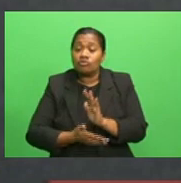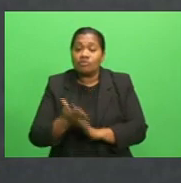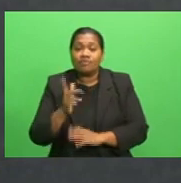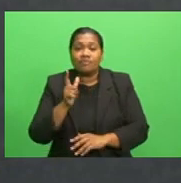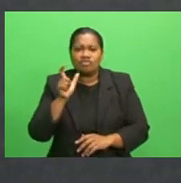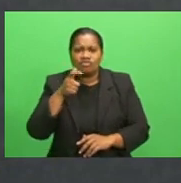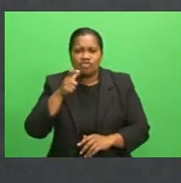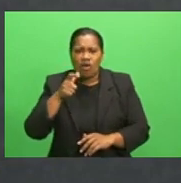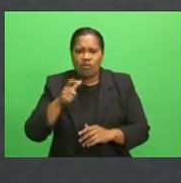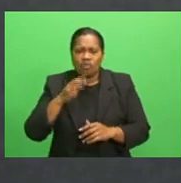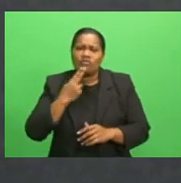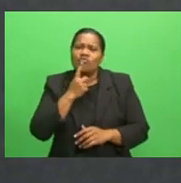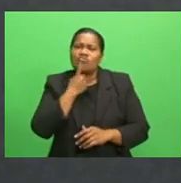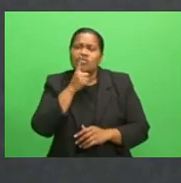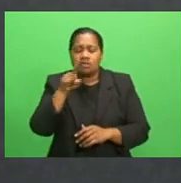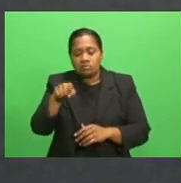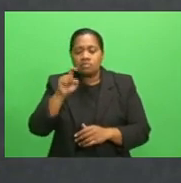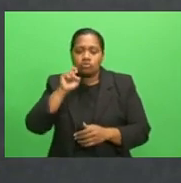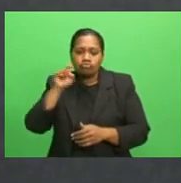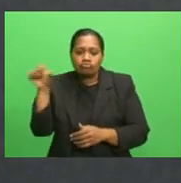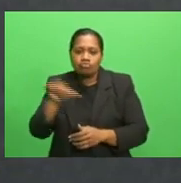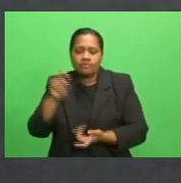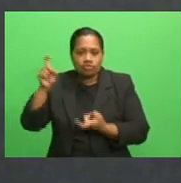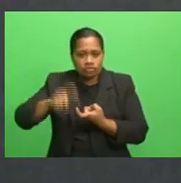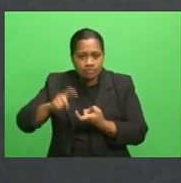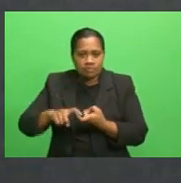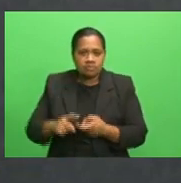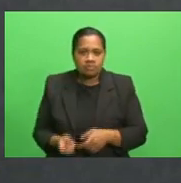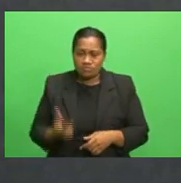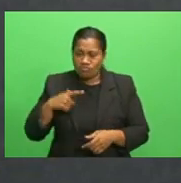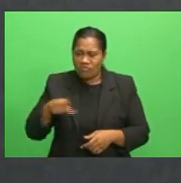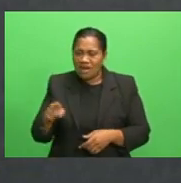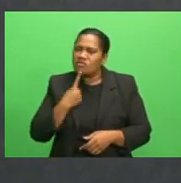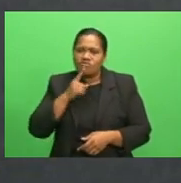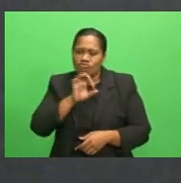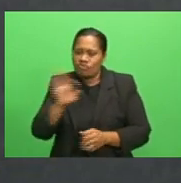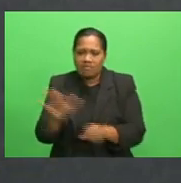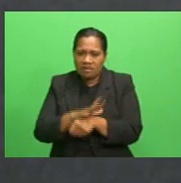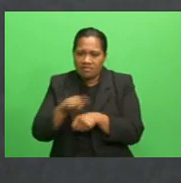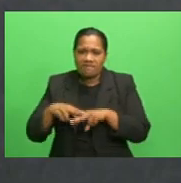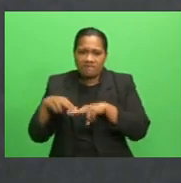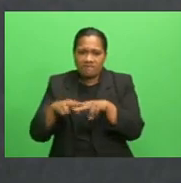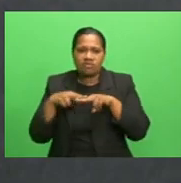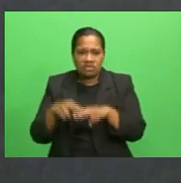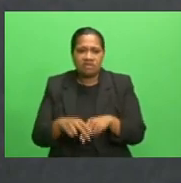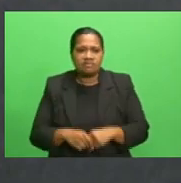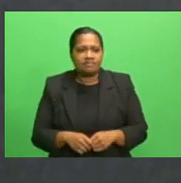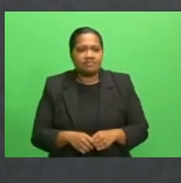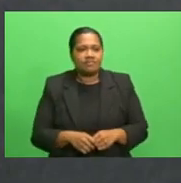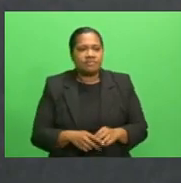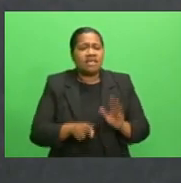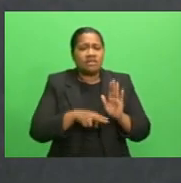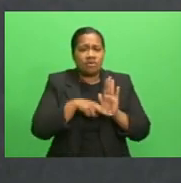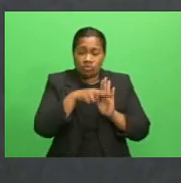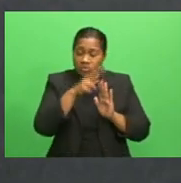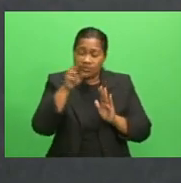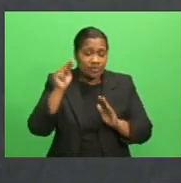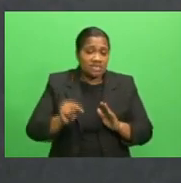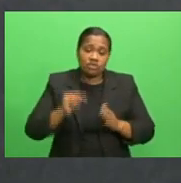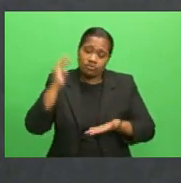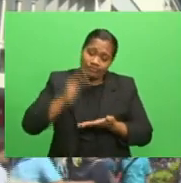cheaper. They are, so those noodles are not made in Fiji. And the hoteliers obviously need to reduce their price as far as,